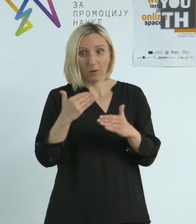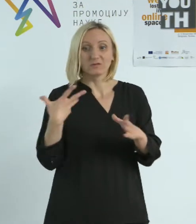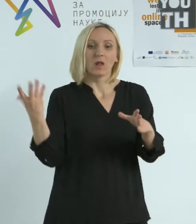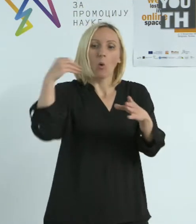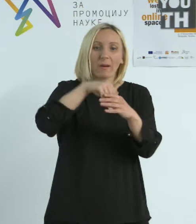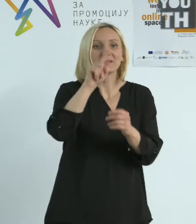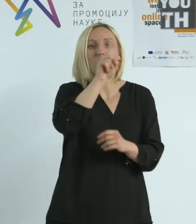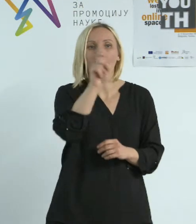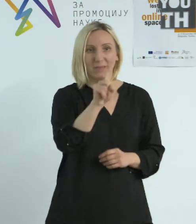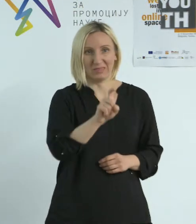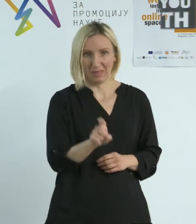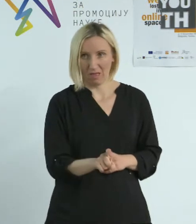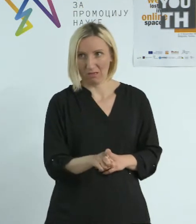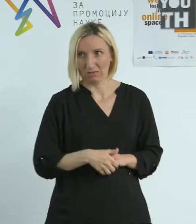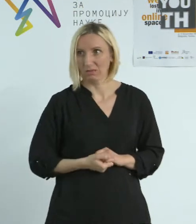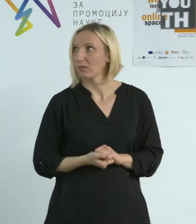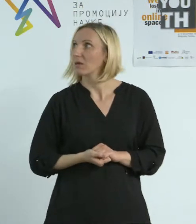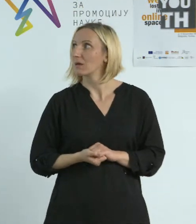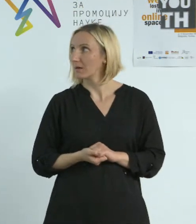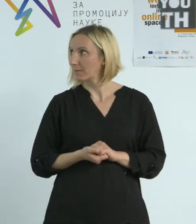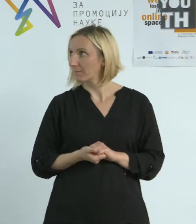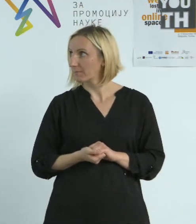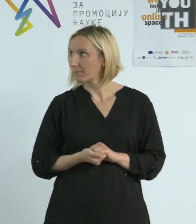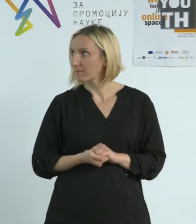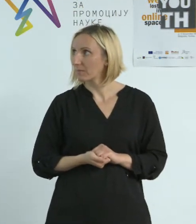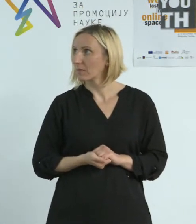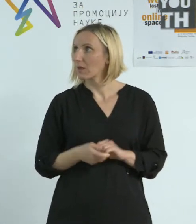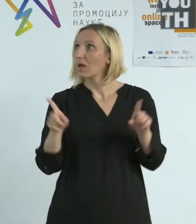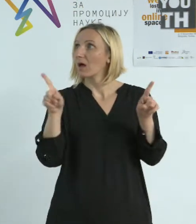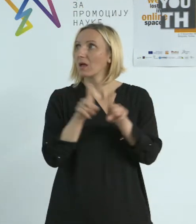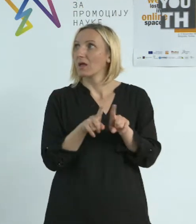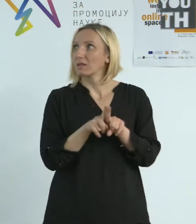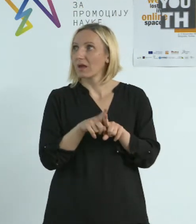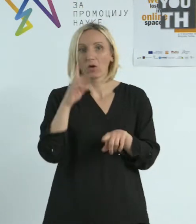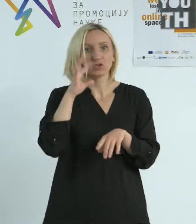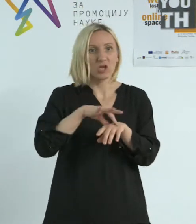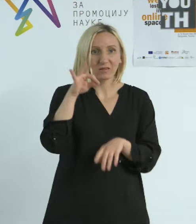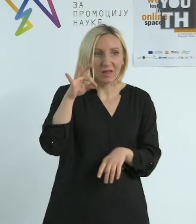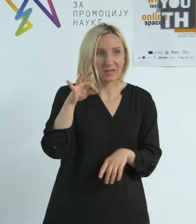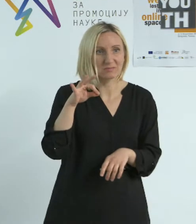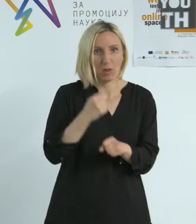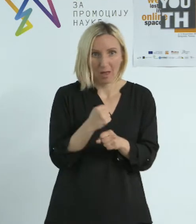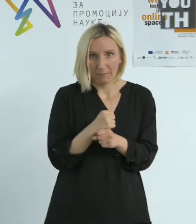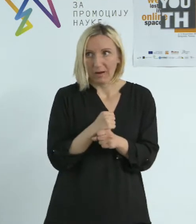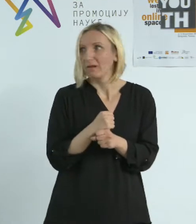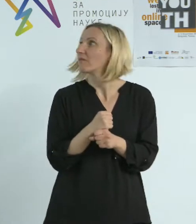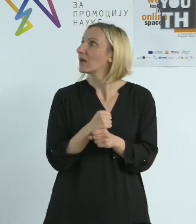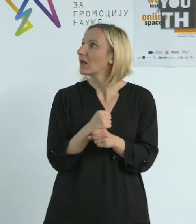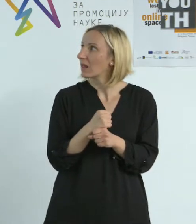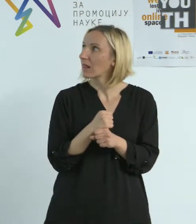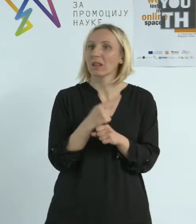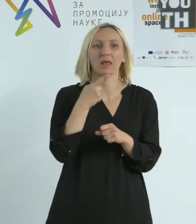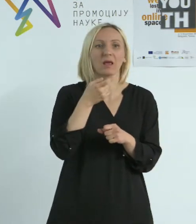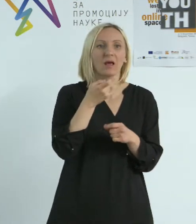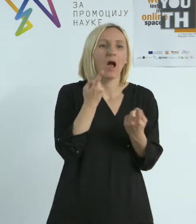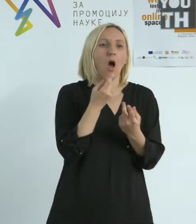questions. If you go the creation and assessment of surveys and questionnaire, of course we had it. After some interviews that they